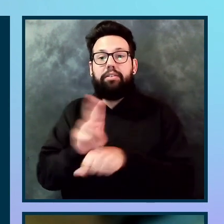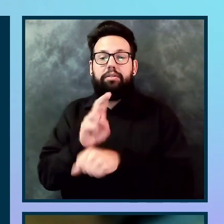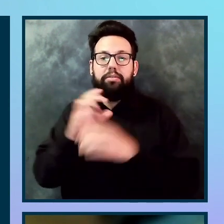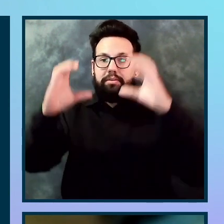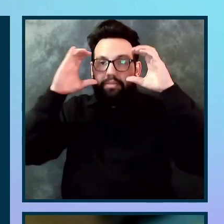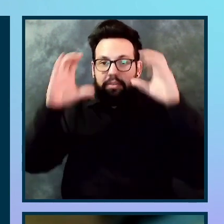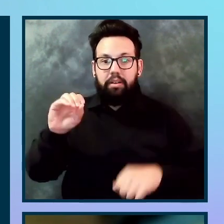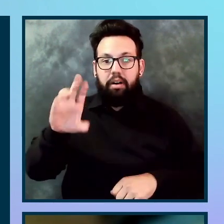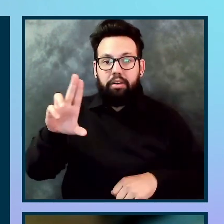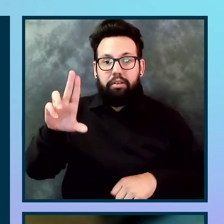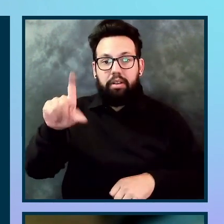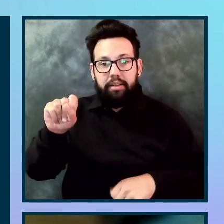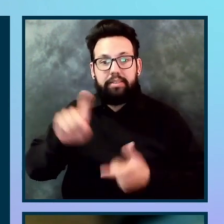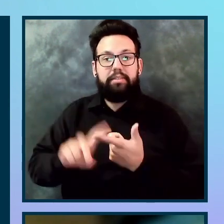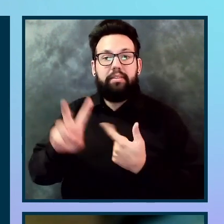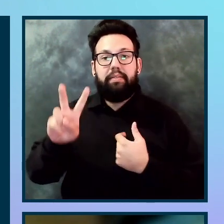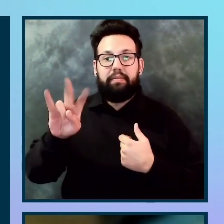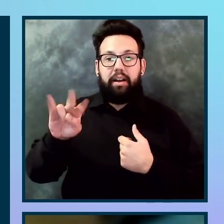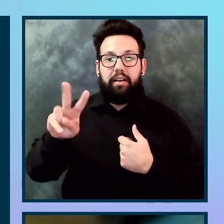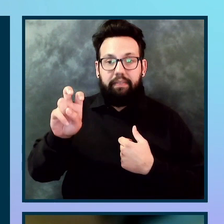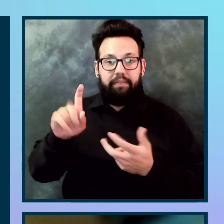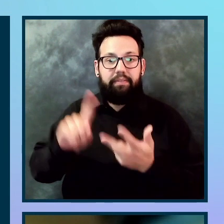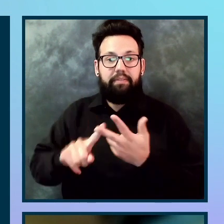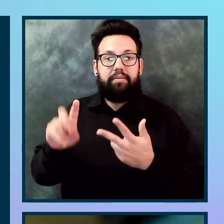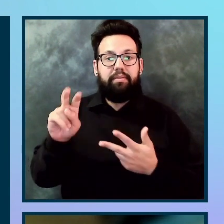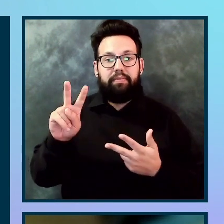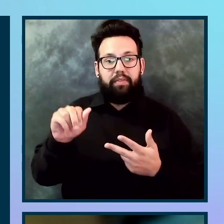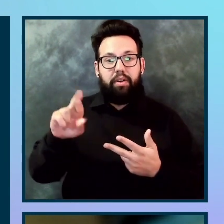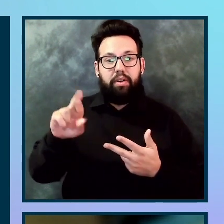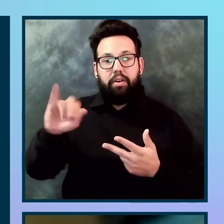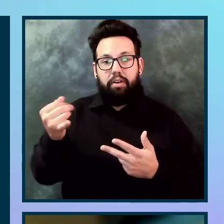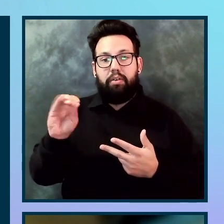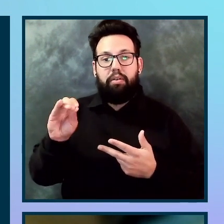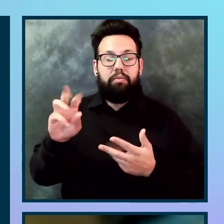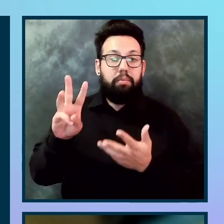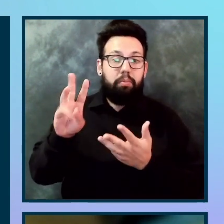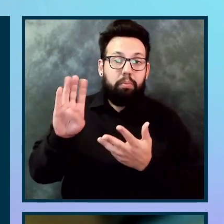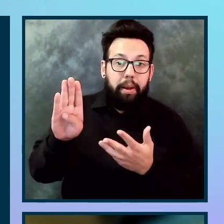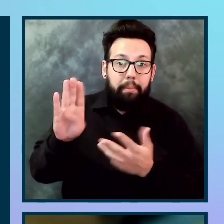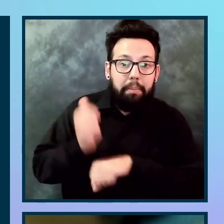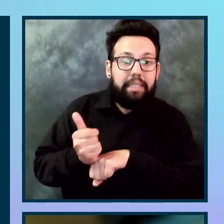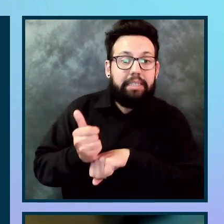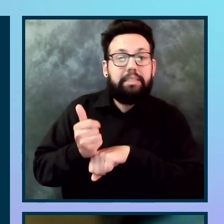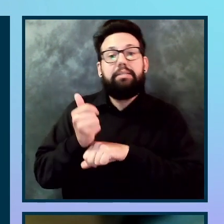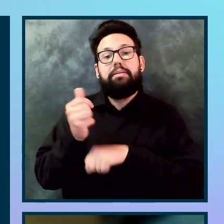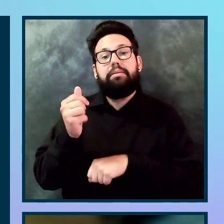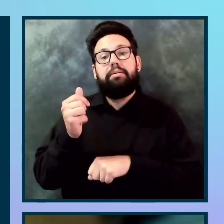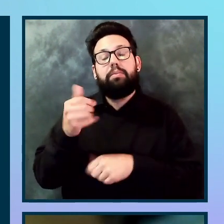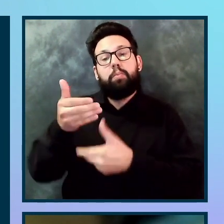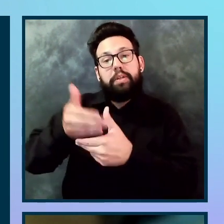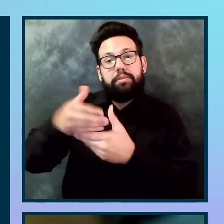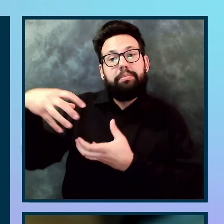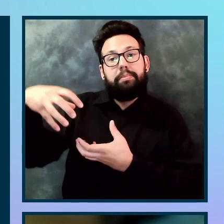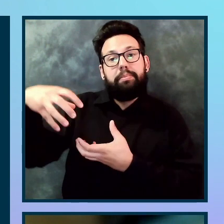the Vive, the Varho, do something web-based, use Windows Mixed Reality. And all of these are going